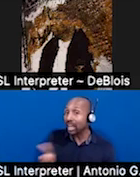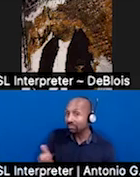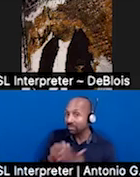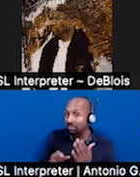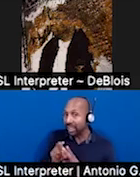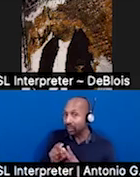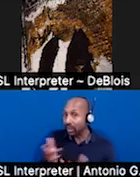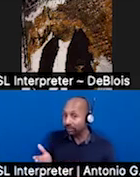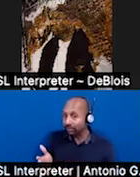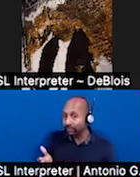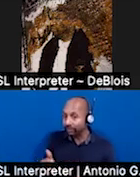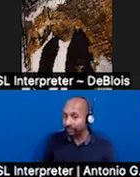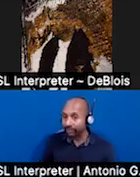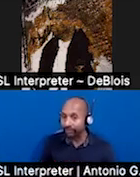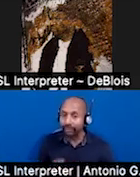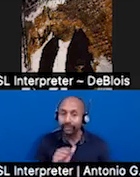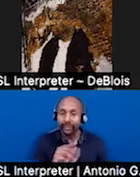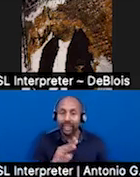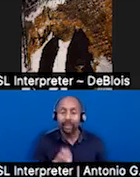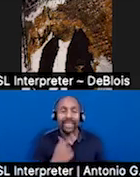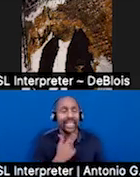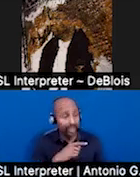Can you guys hear me? Yes, we can.